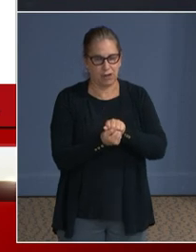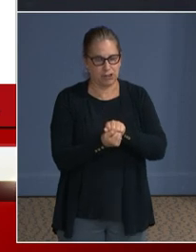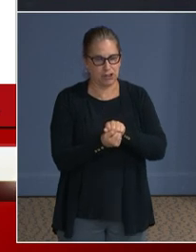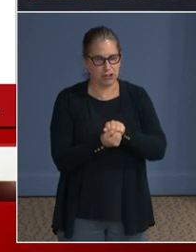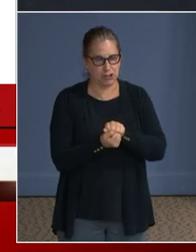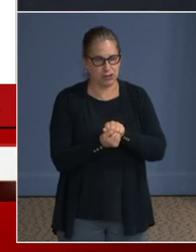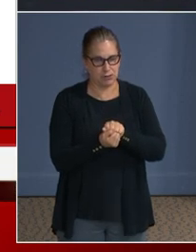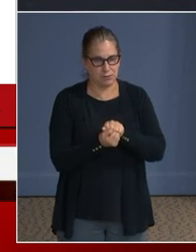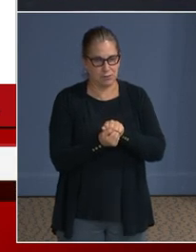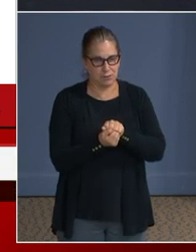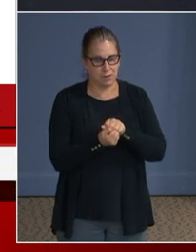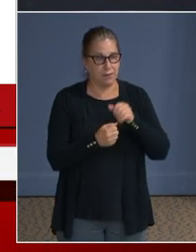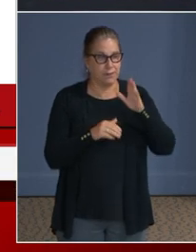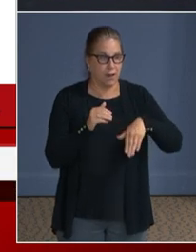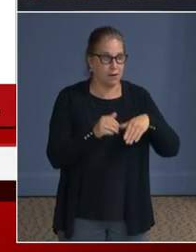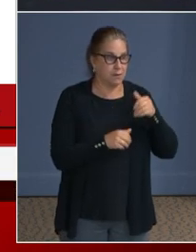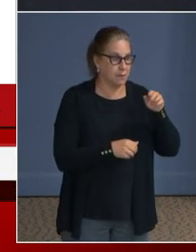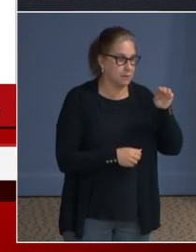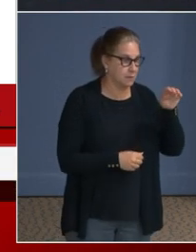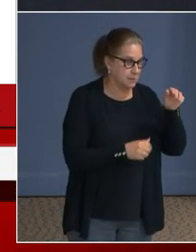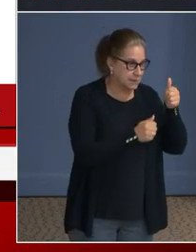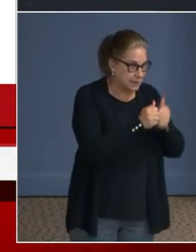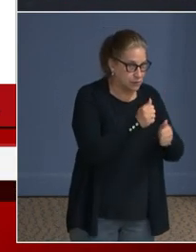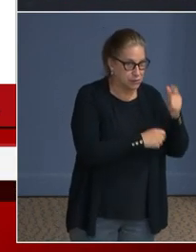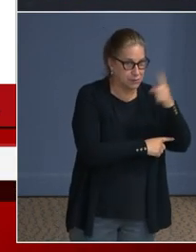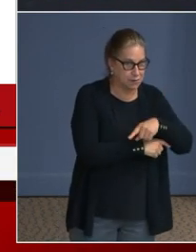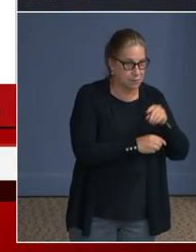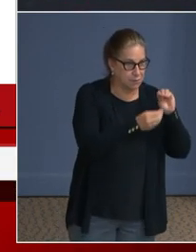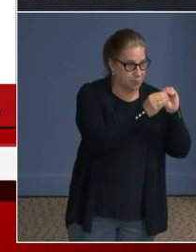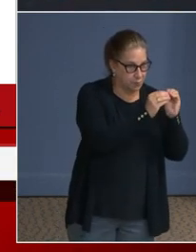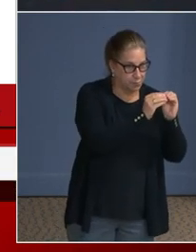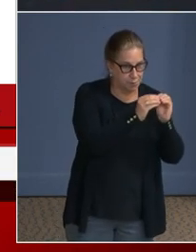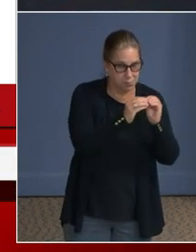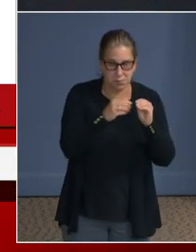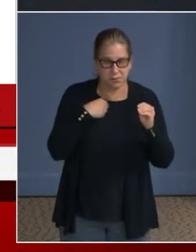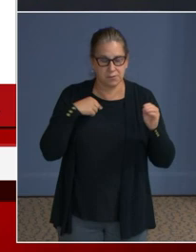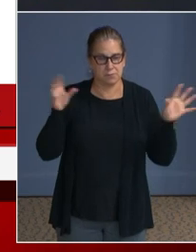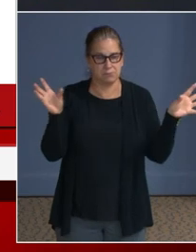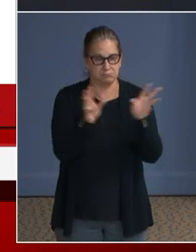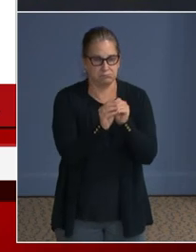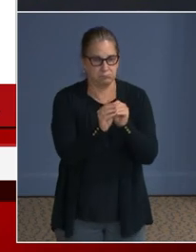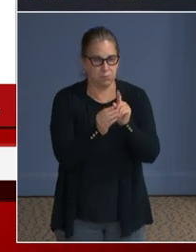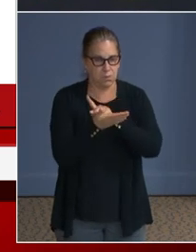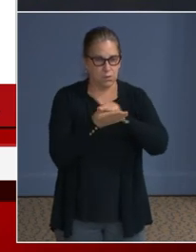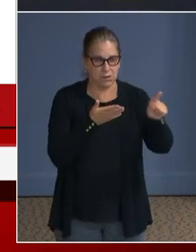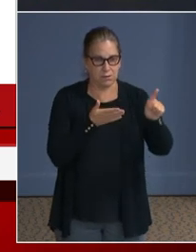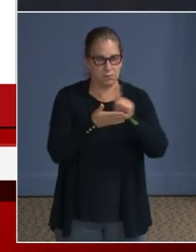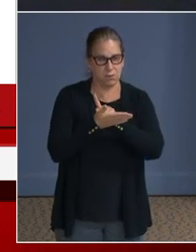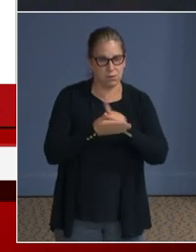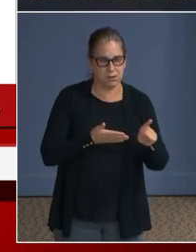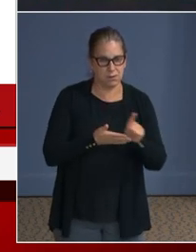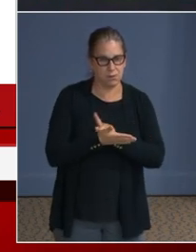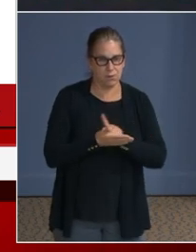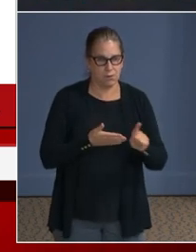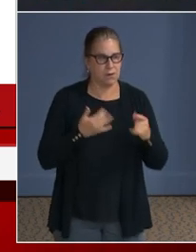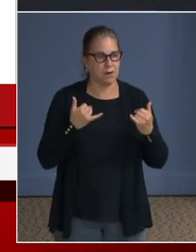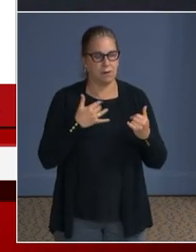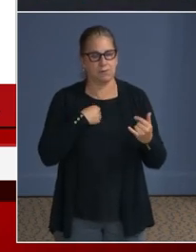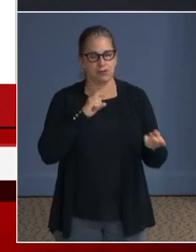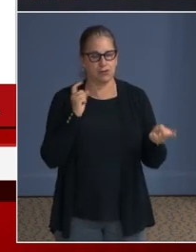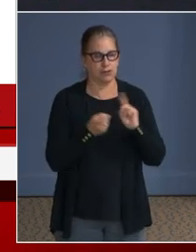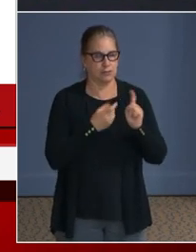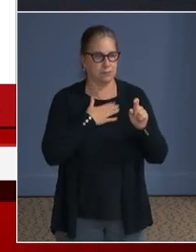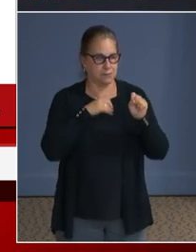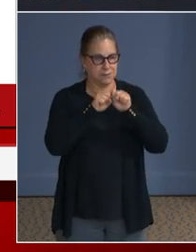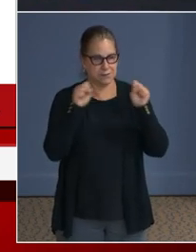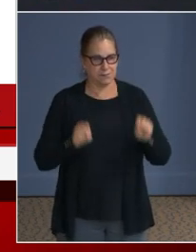individual days. So those are the two major changes that have happened in terms of how we report out the test positivity rate on the dashboard.